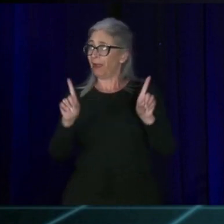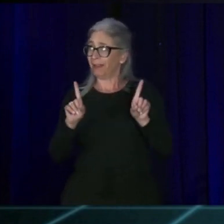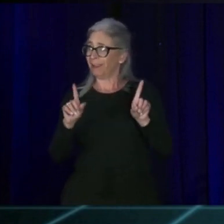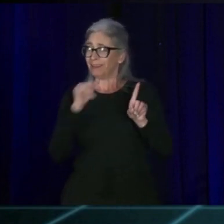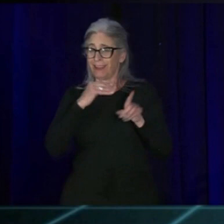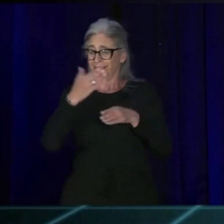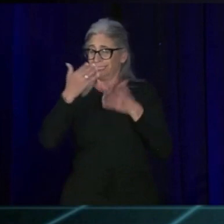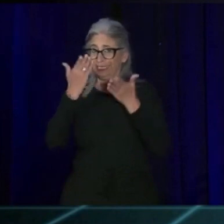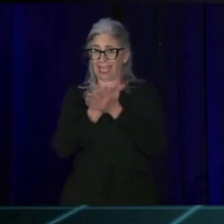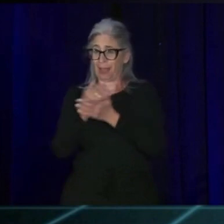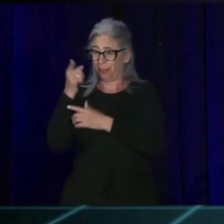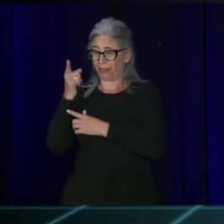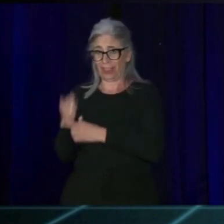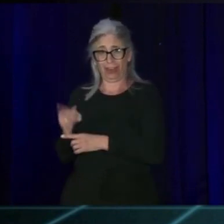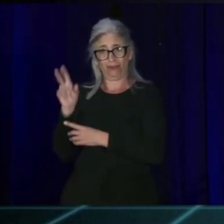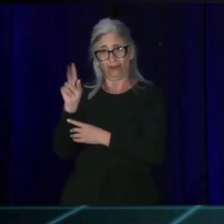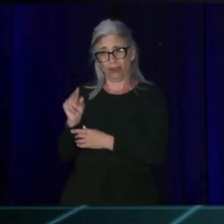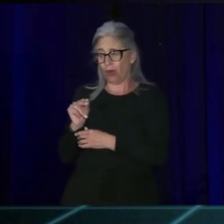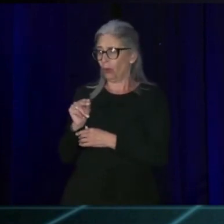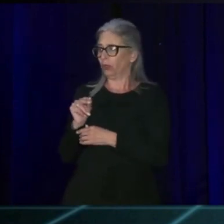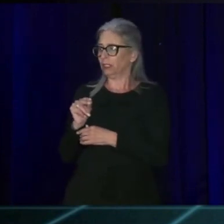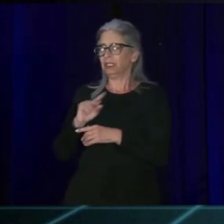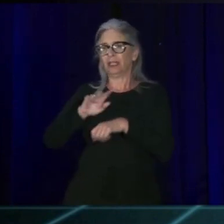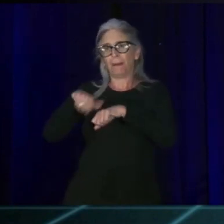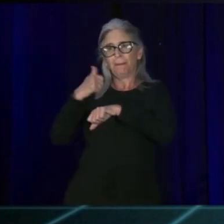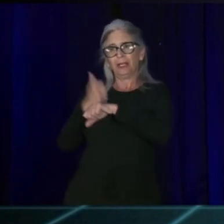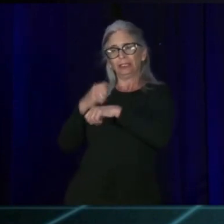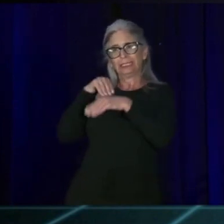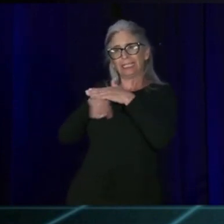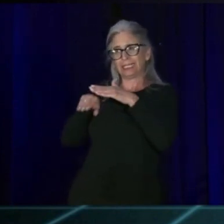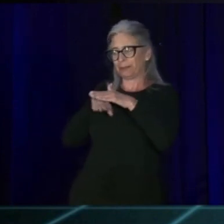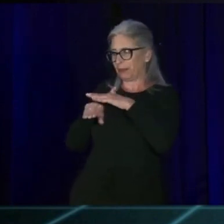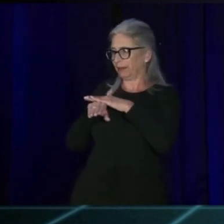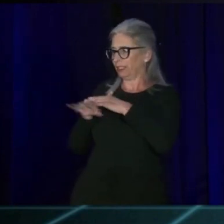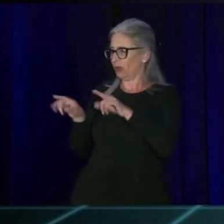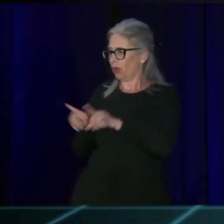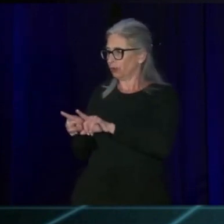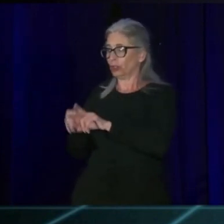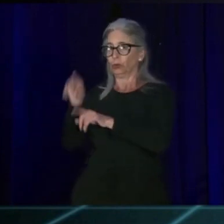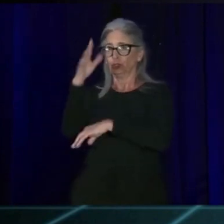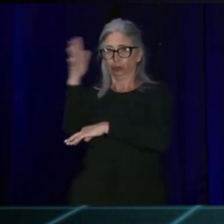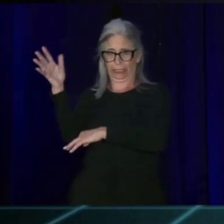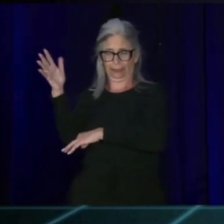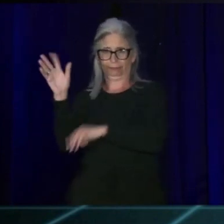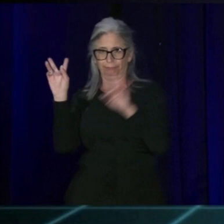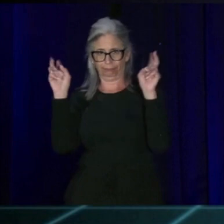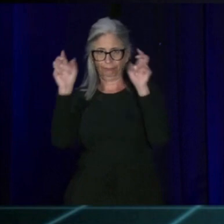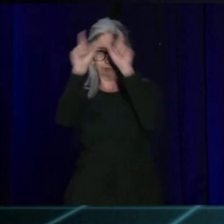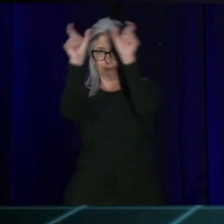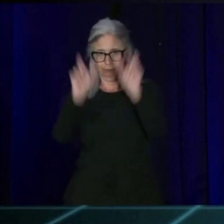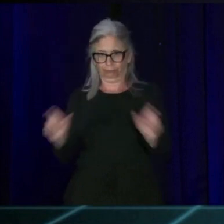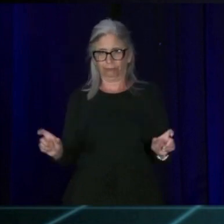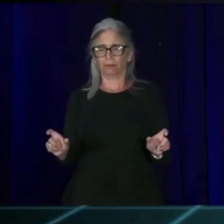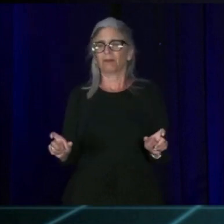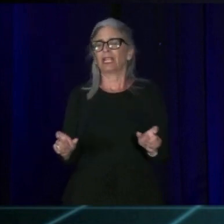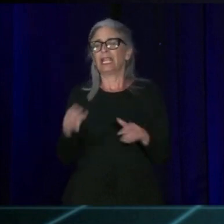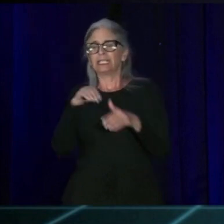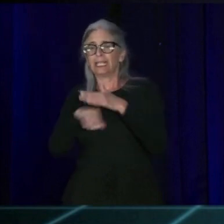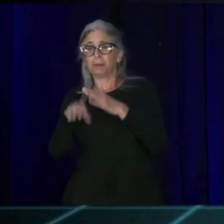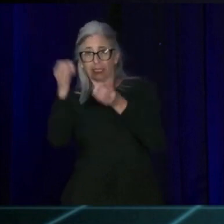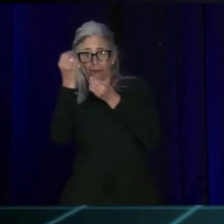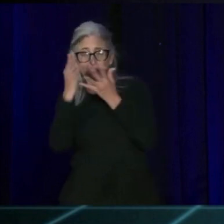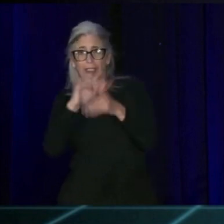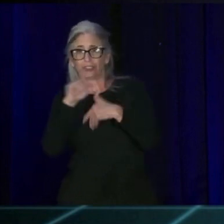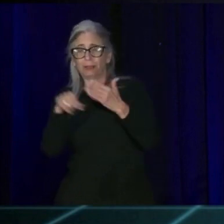there. In parallel to this process, it also builds an accessibility tree, which contains all important accessibility information about elements on